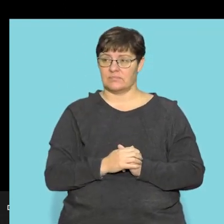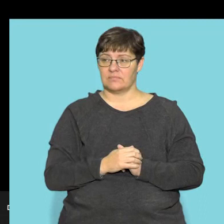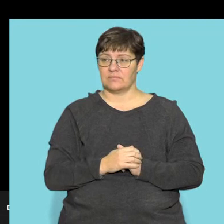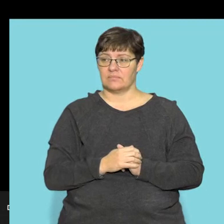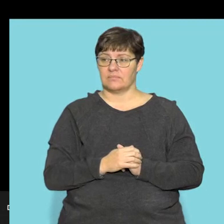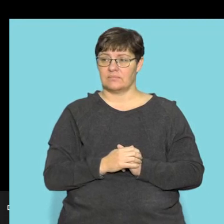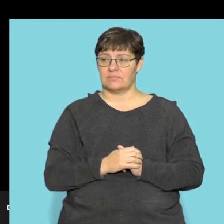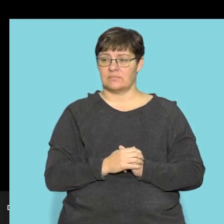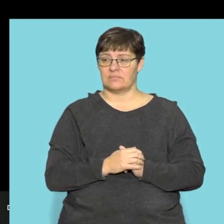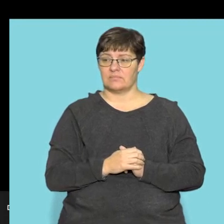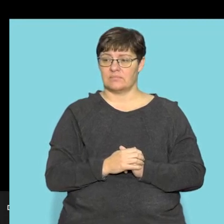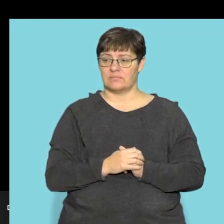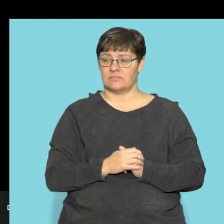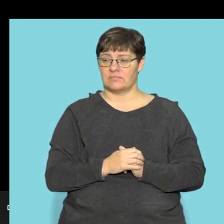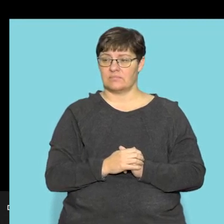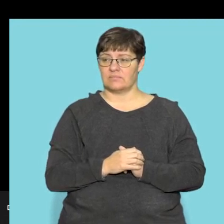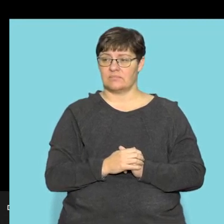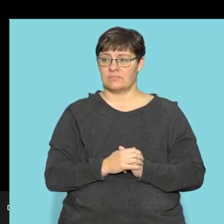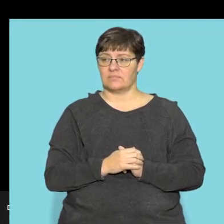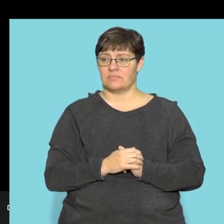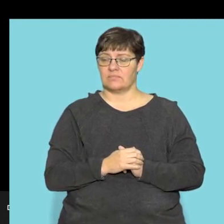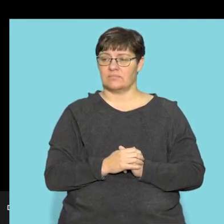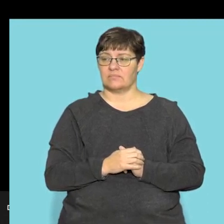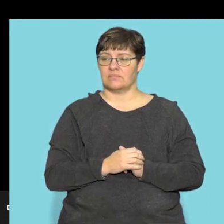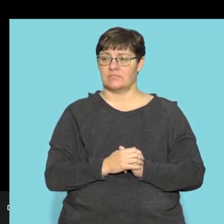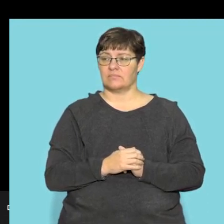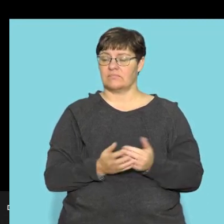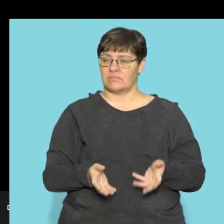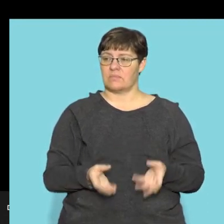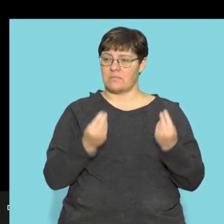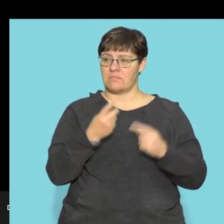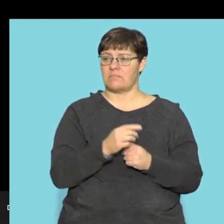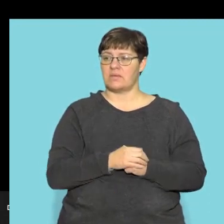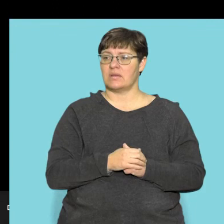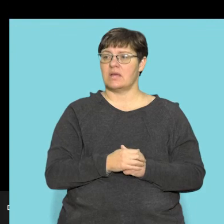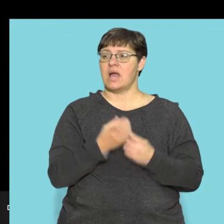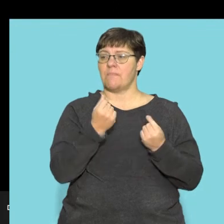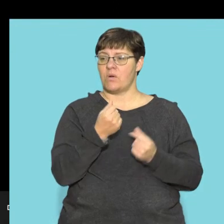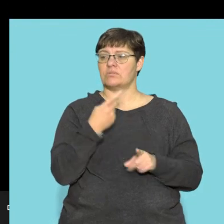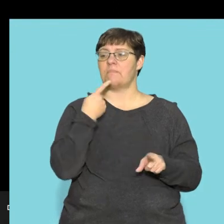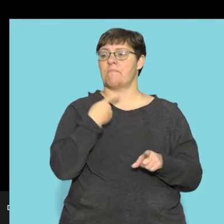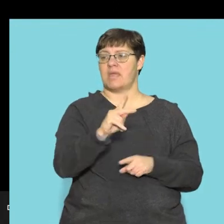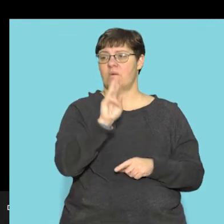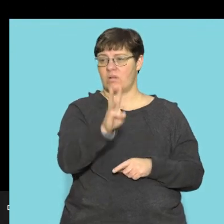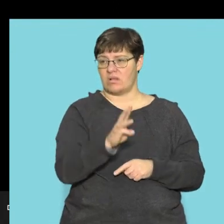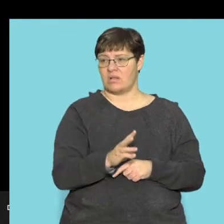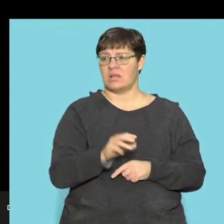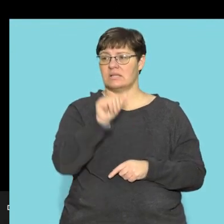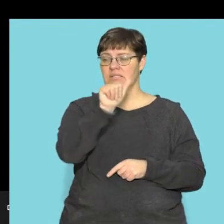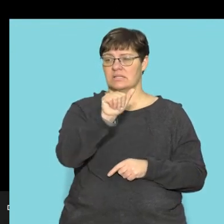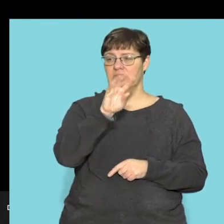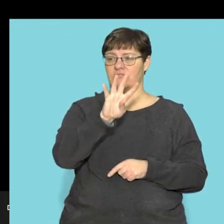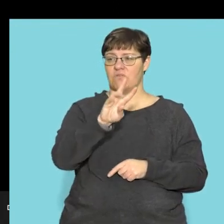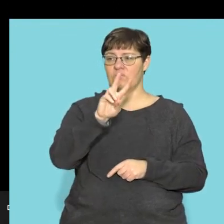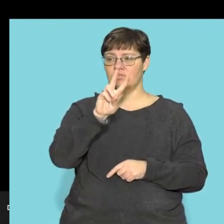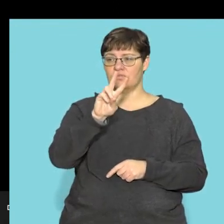0.1325 over 12 to the exponent of 1. right? And then that's just the amount that I'm